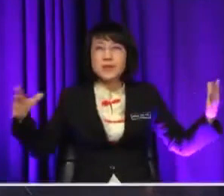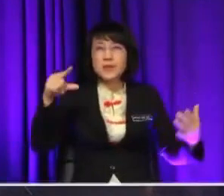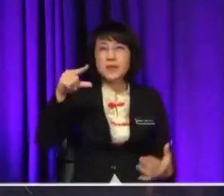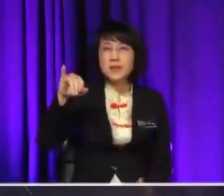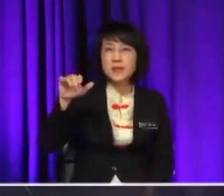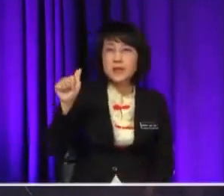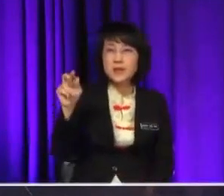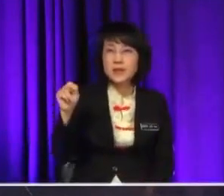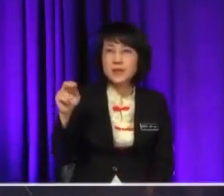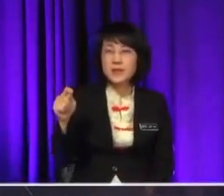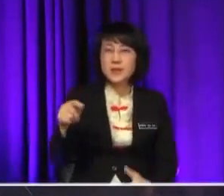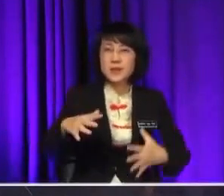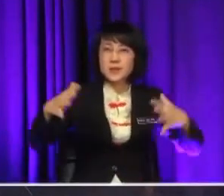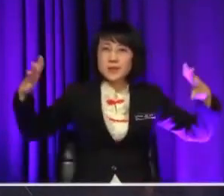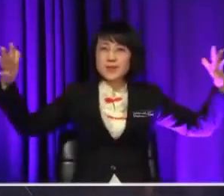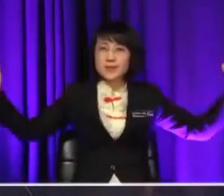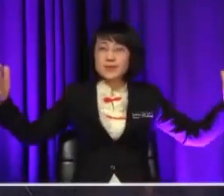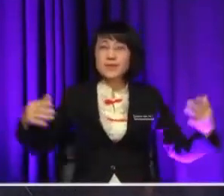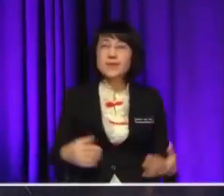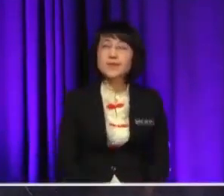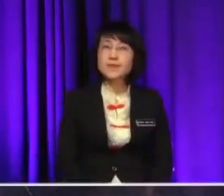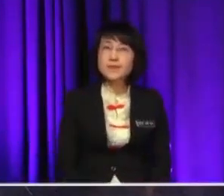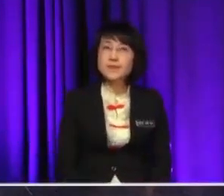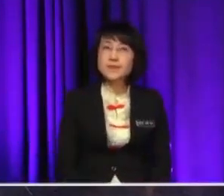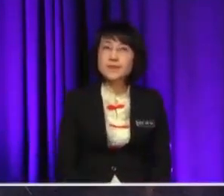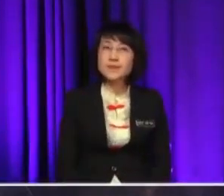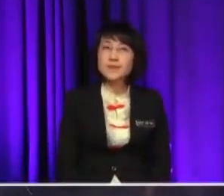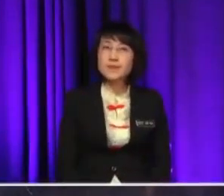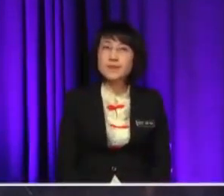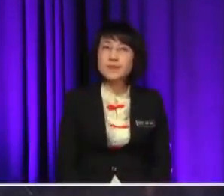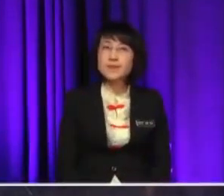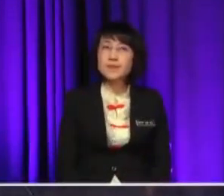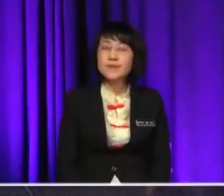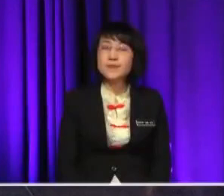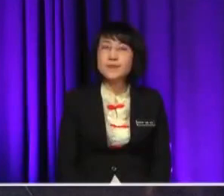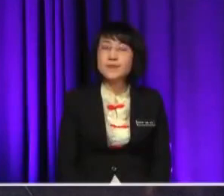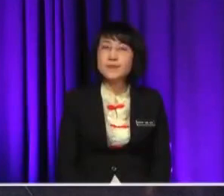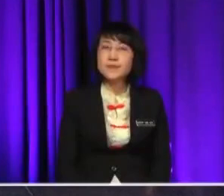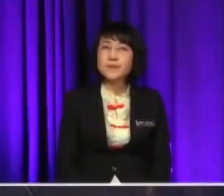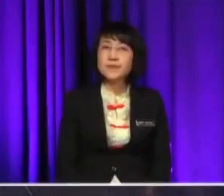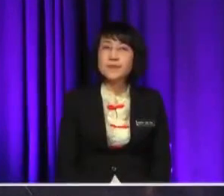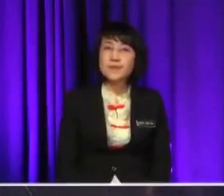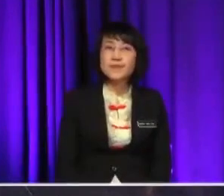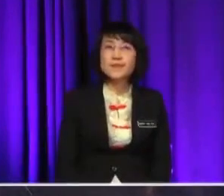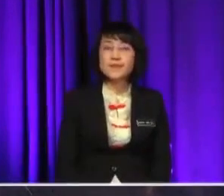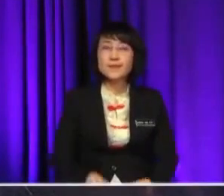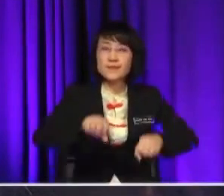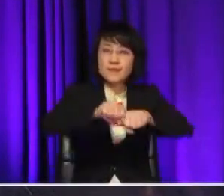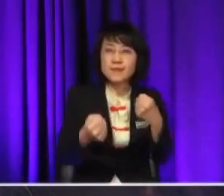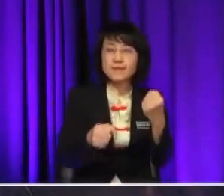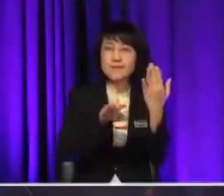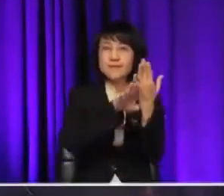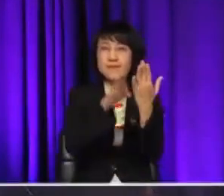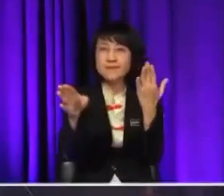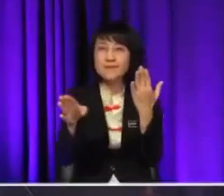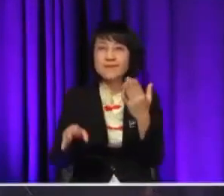Yes. Yeah, so it's like crack the branches. You can almost see all those action movies where this big strong man is